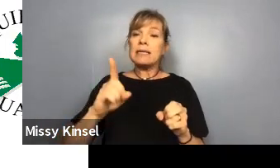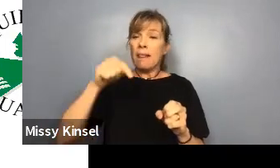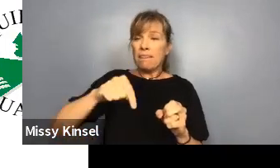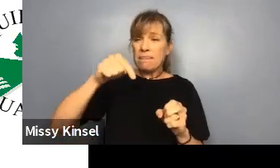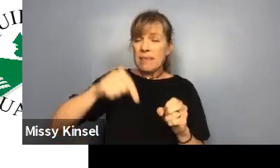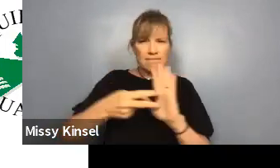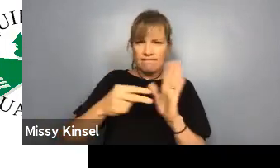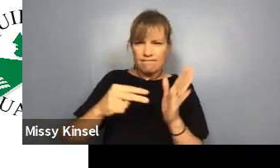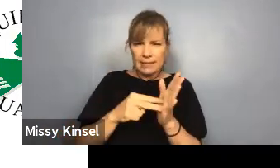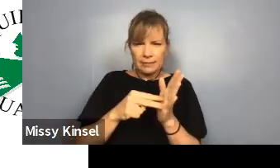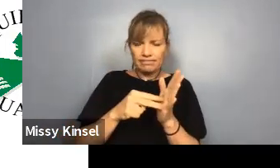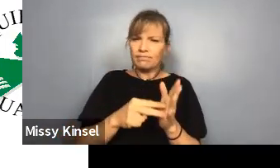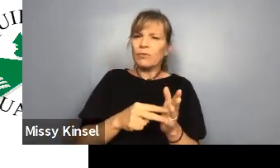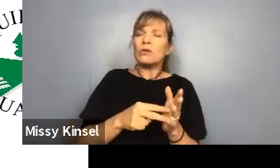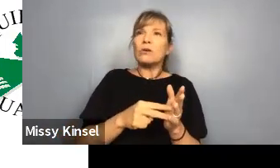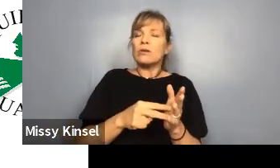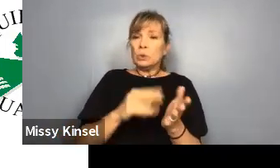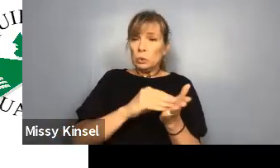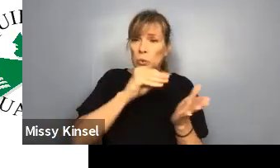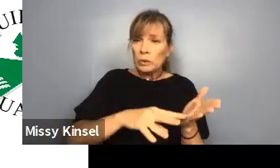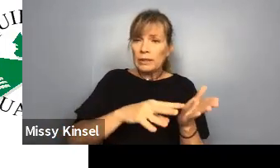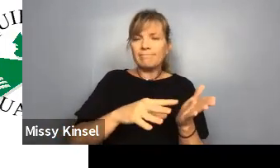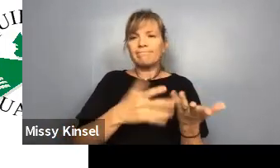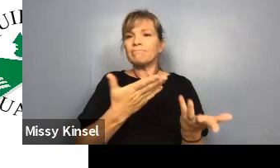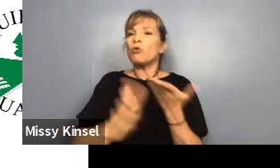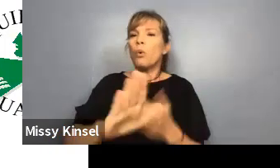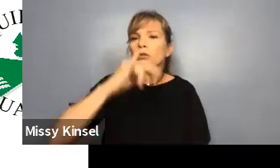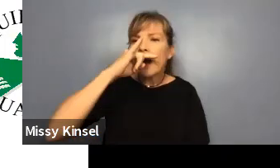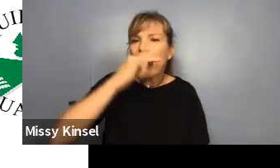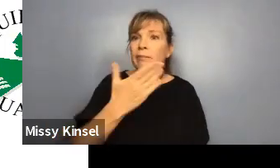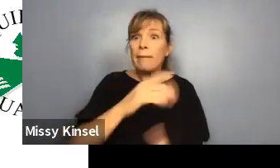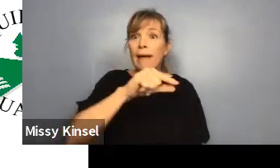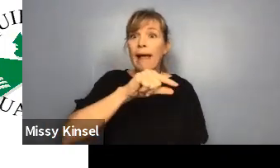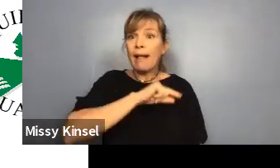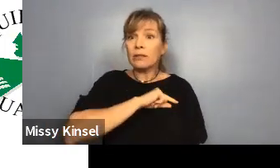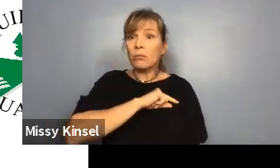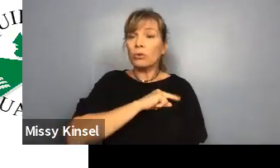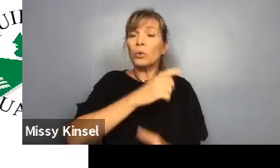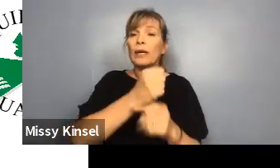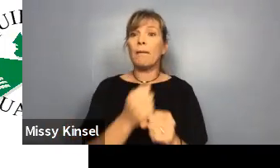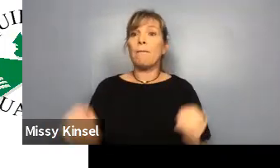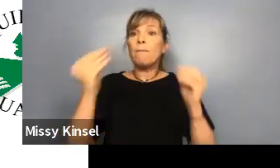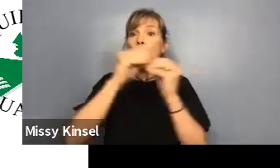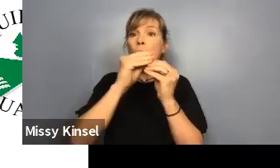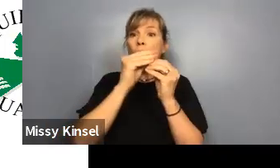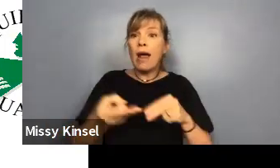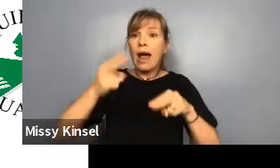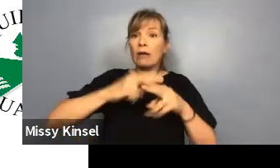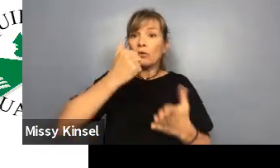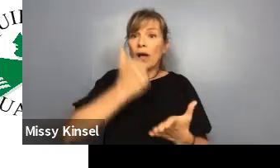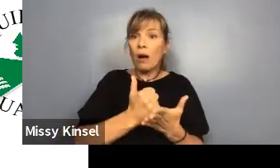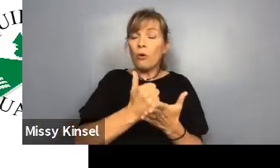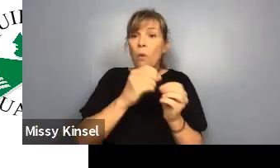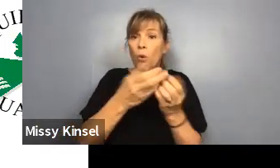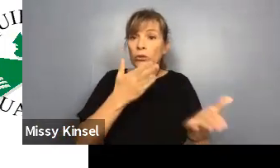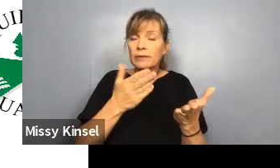is when your student or your child might be eligible to receive extra help or services if